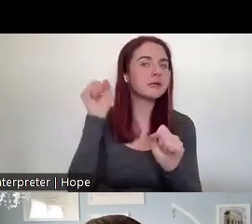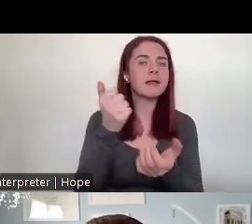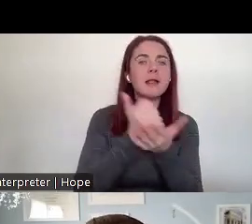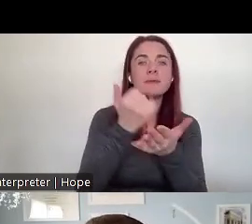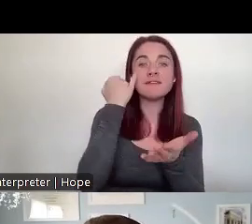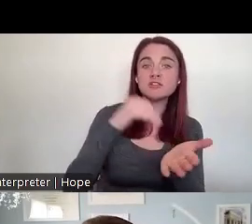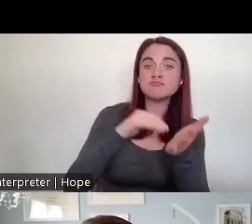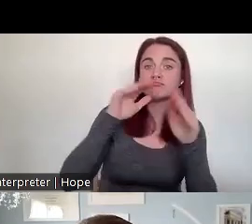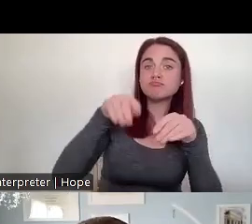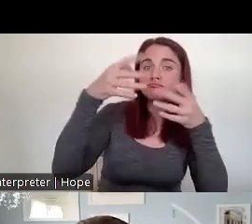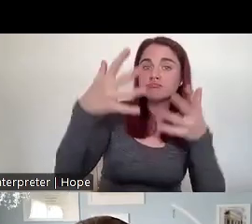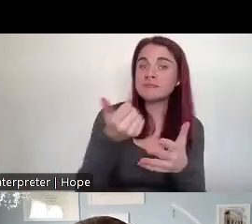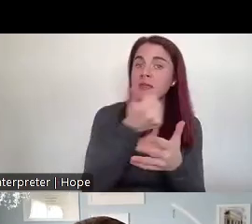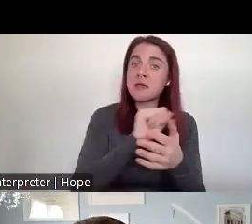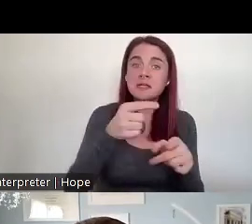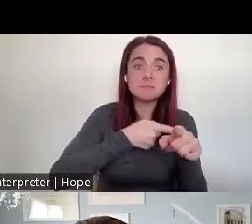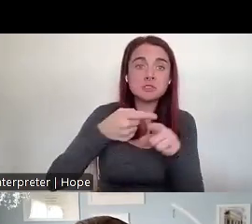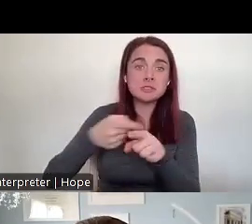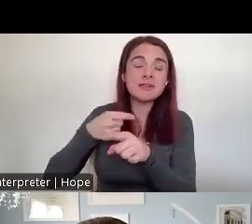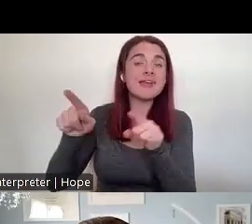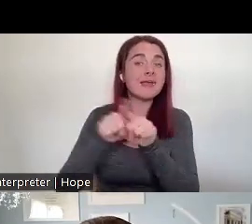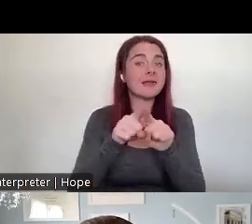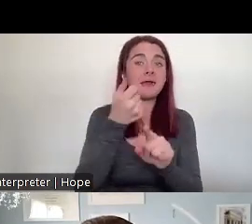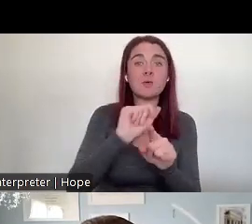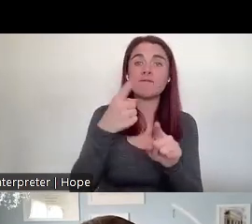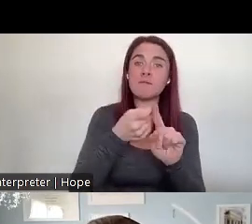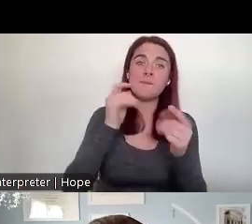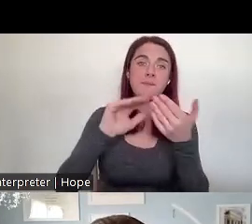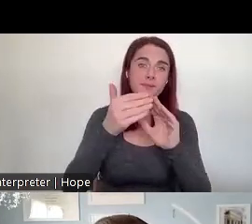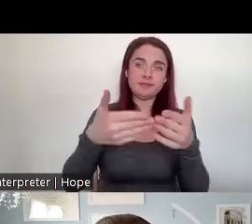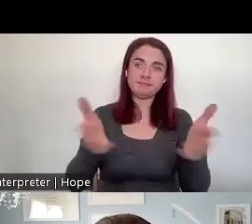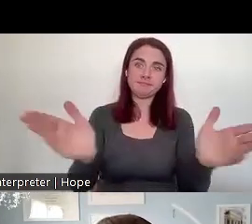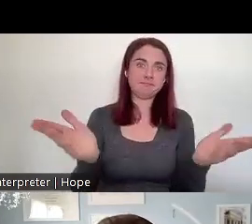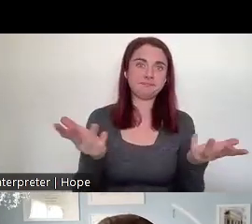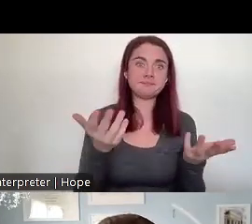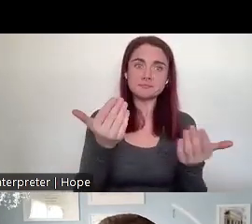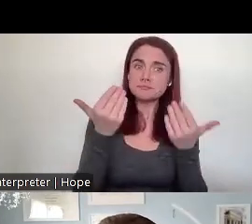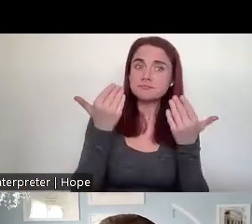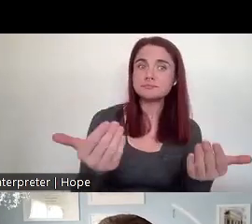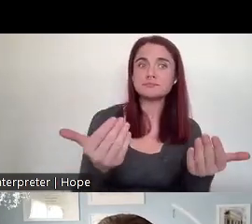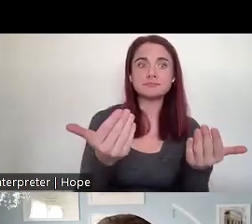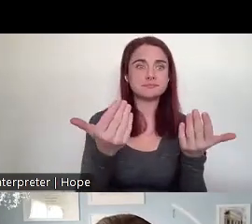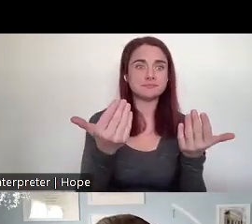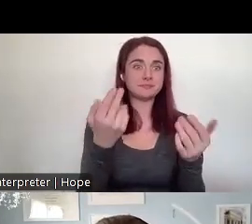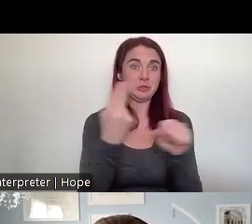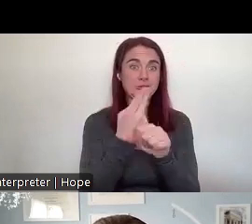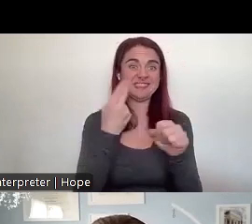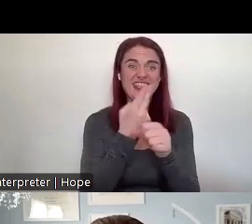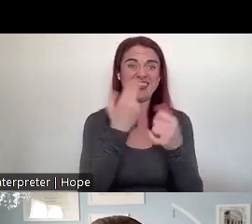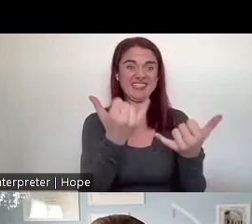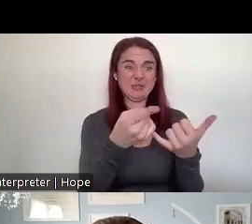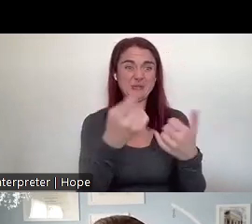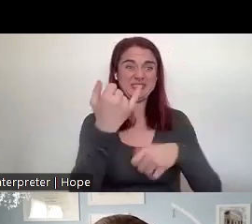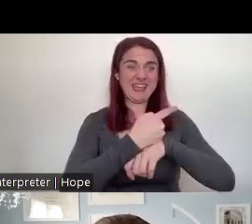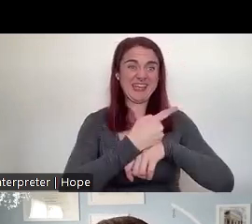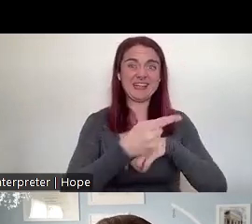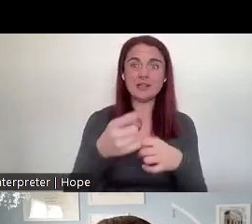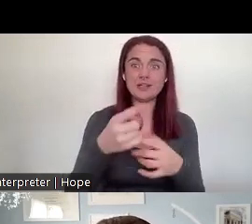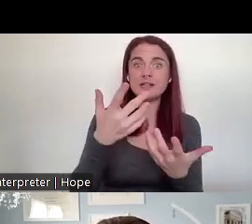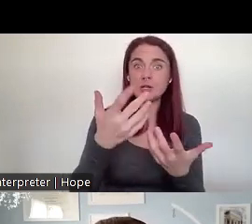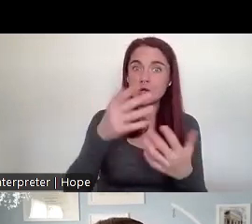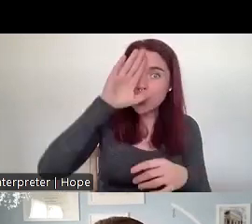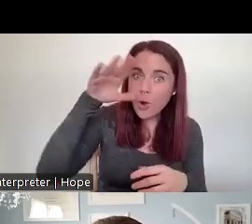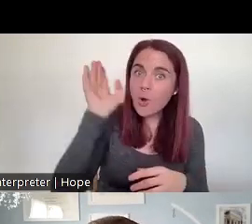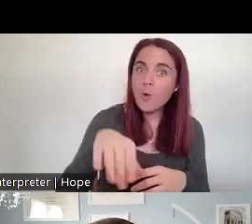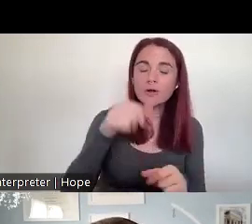all specialties and our community members. So please walk away from today knowing that the HPV vaccine prevents